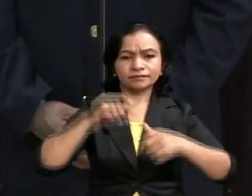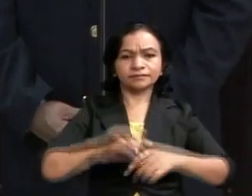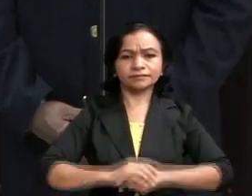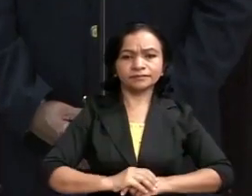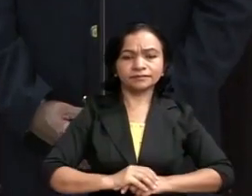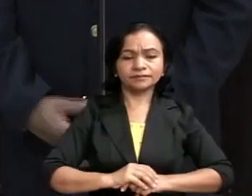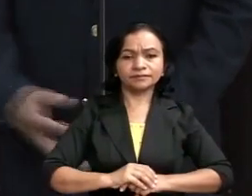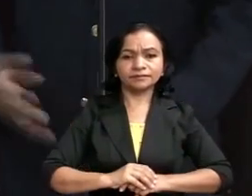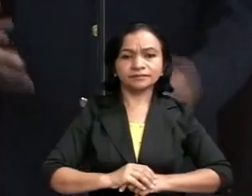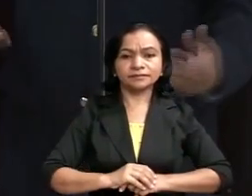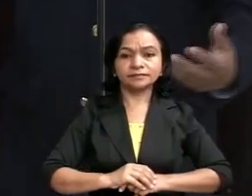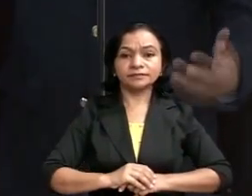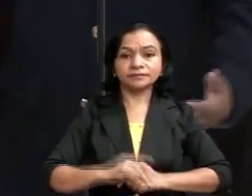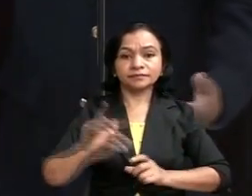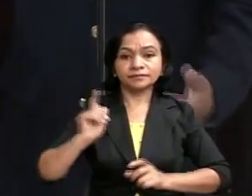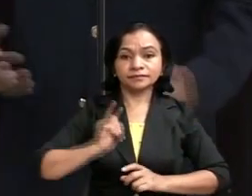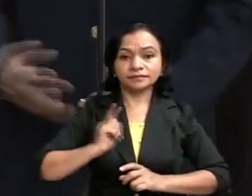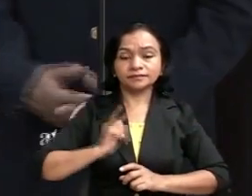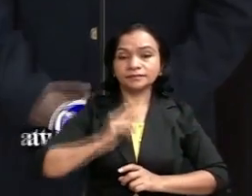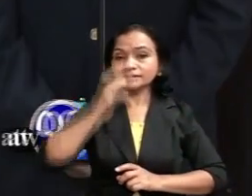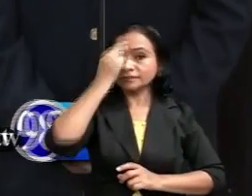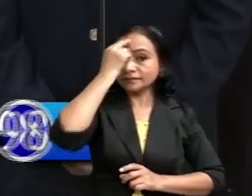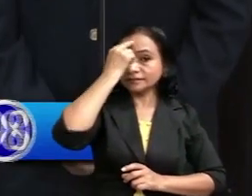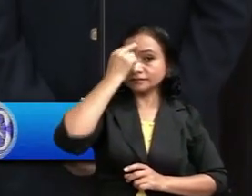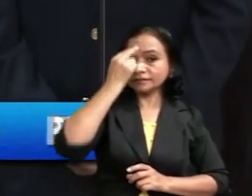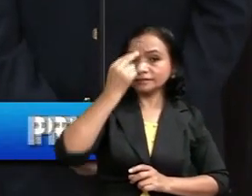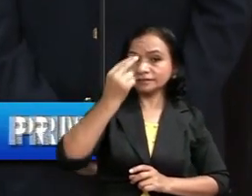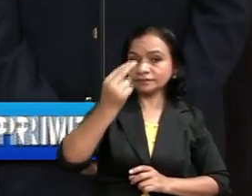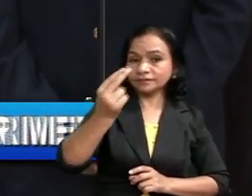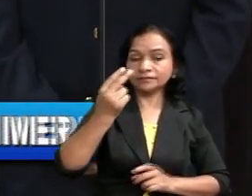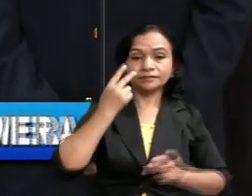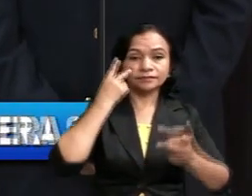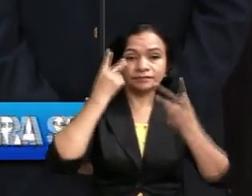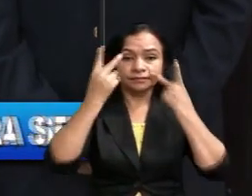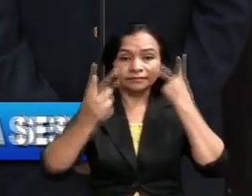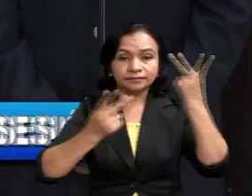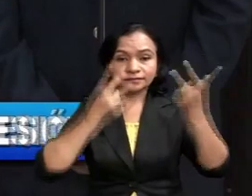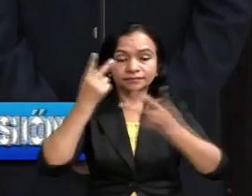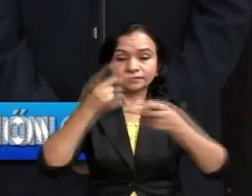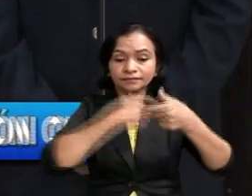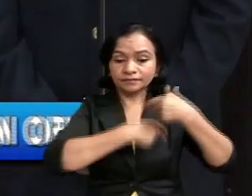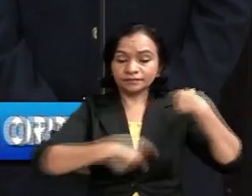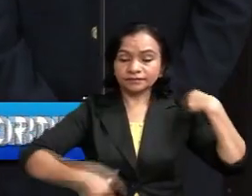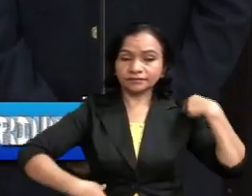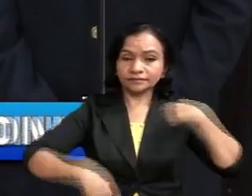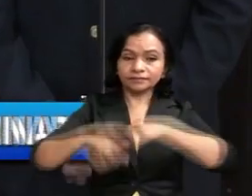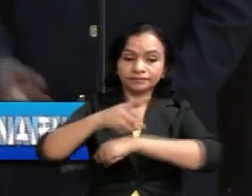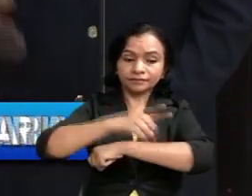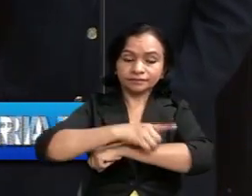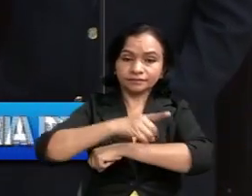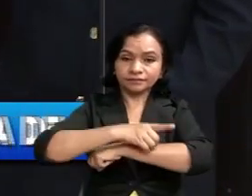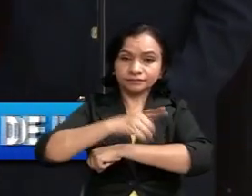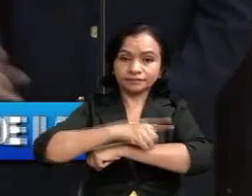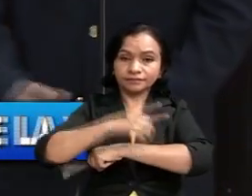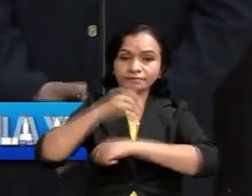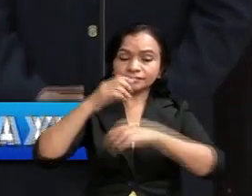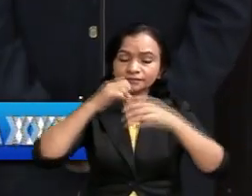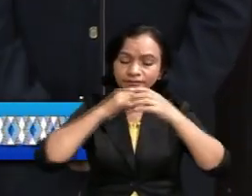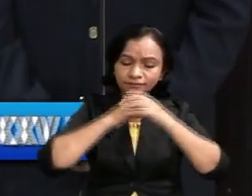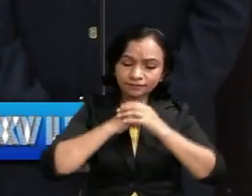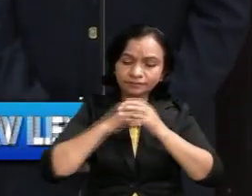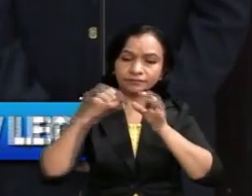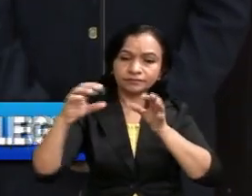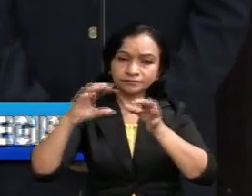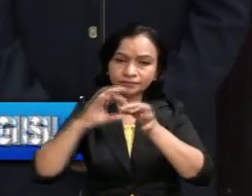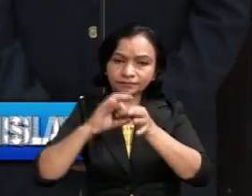President Ortega. Tuvimos el grande honor y privilegio de visitar al presidente Daniel and we Ortega. Prayed with him. Y oramos con él. And